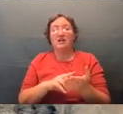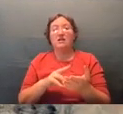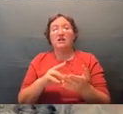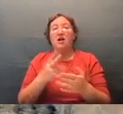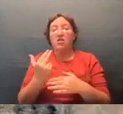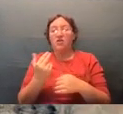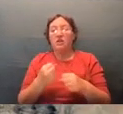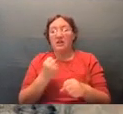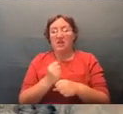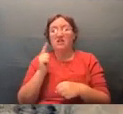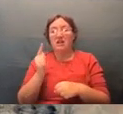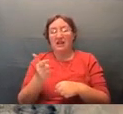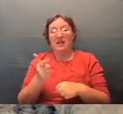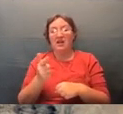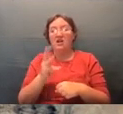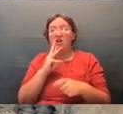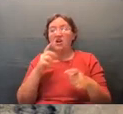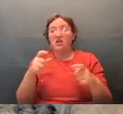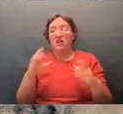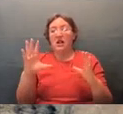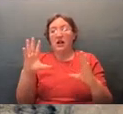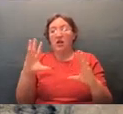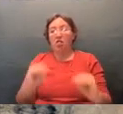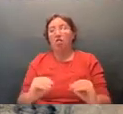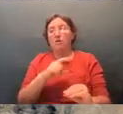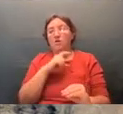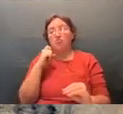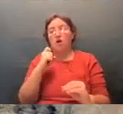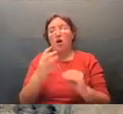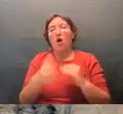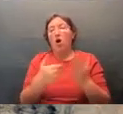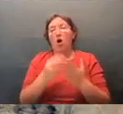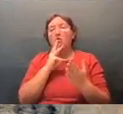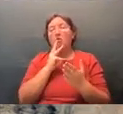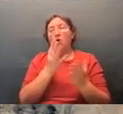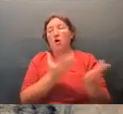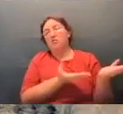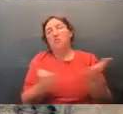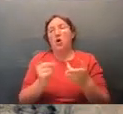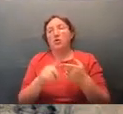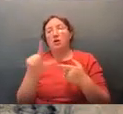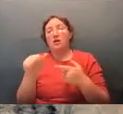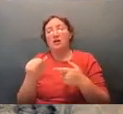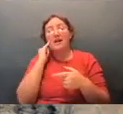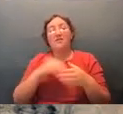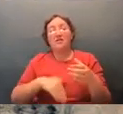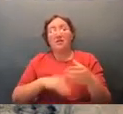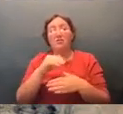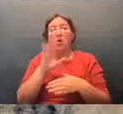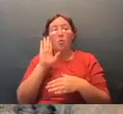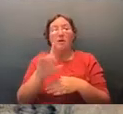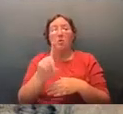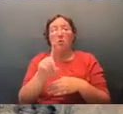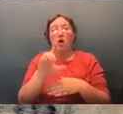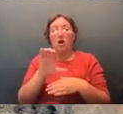years later, this lake was dry. This lake, if it was full, would be 108 square